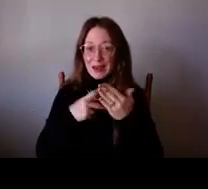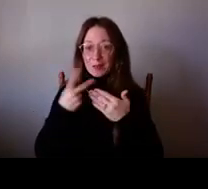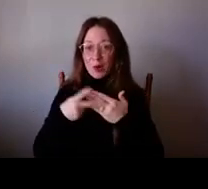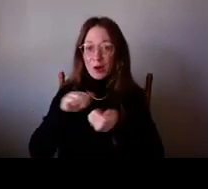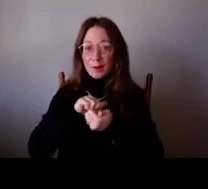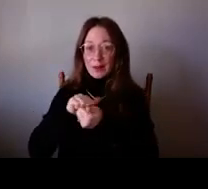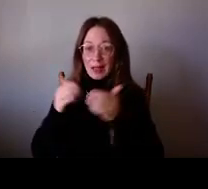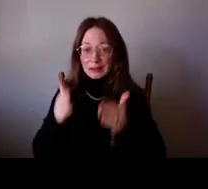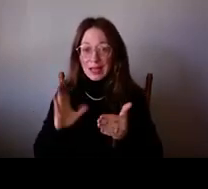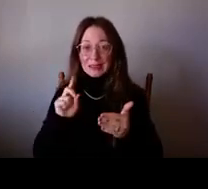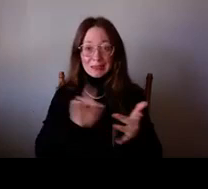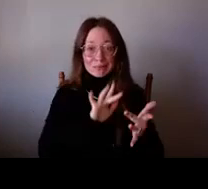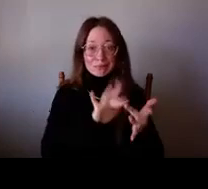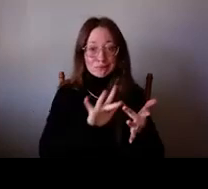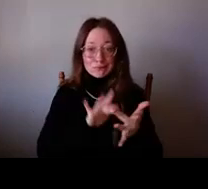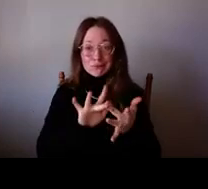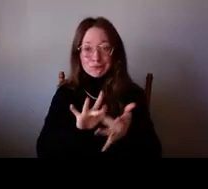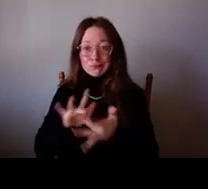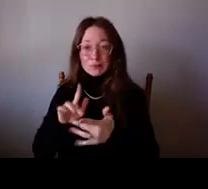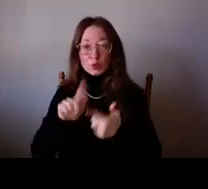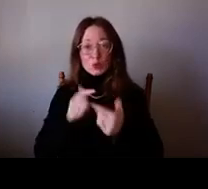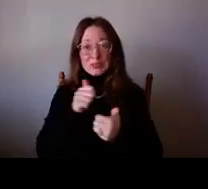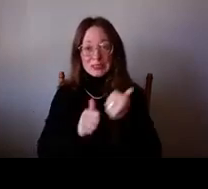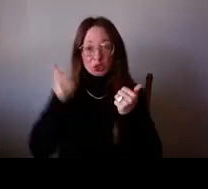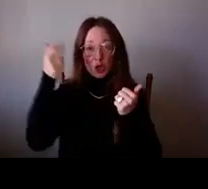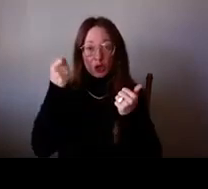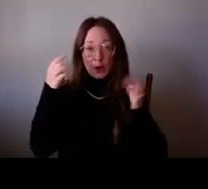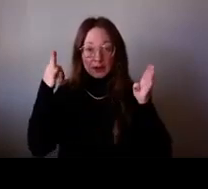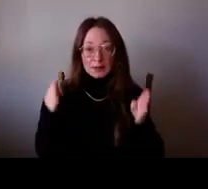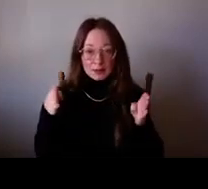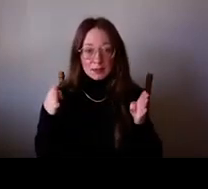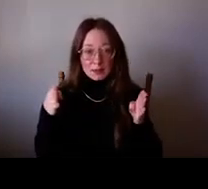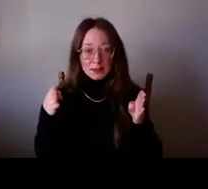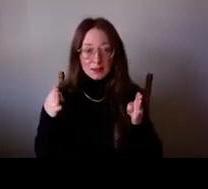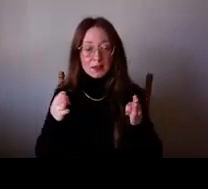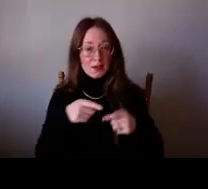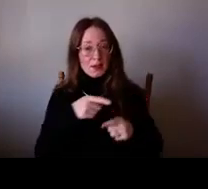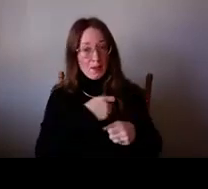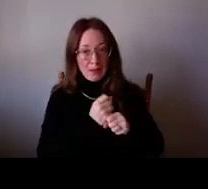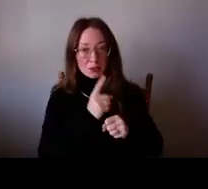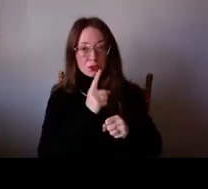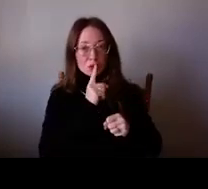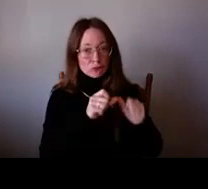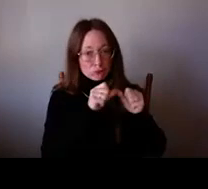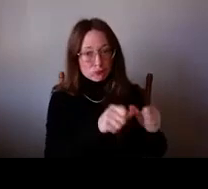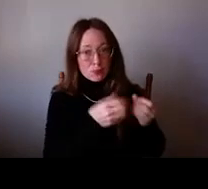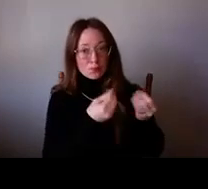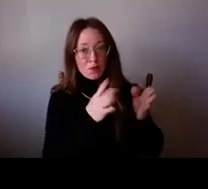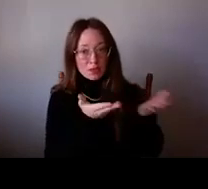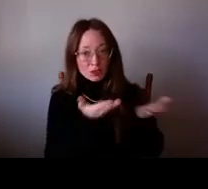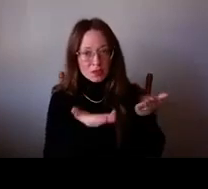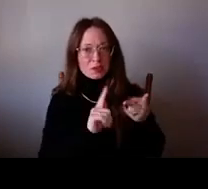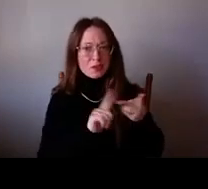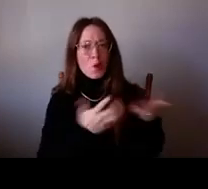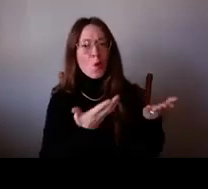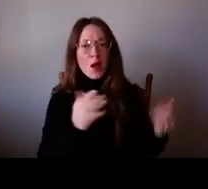to each grantee to first assess their situation. Were they continue to provide services? And if so, what model were they using? Was it